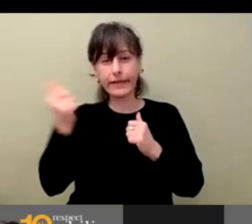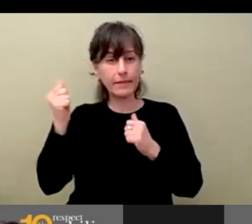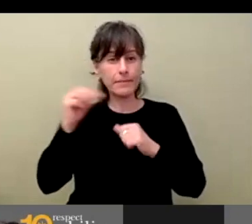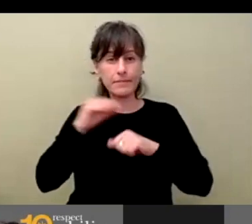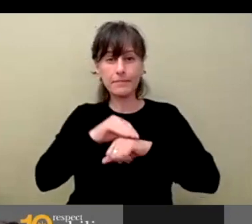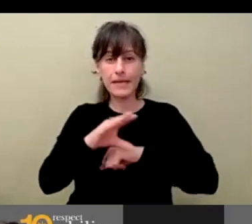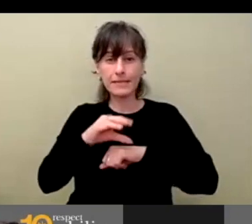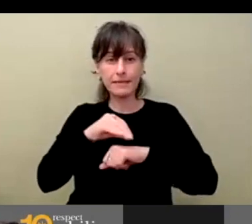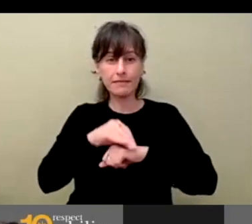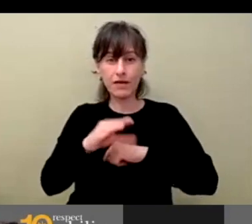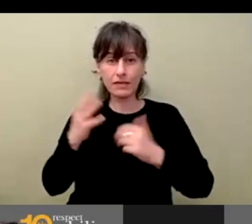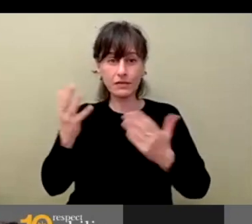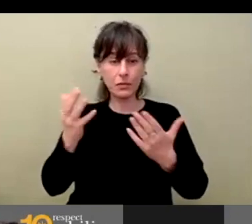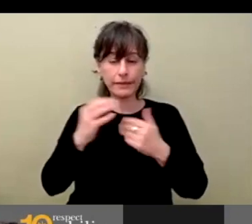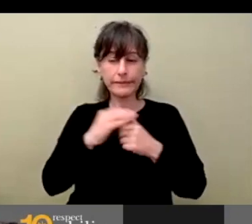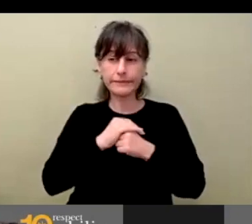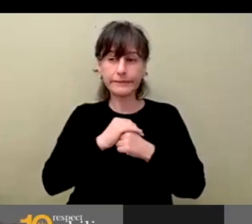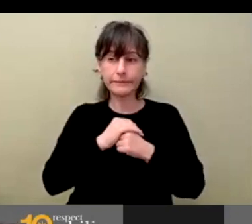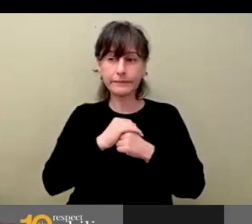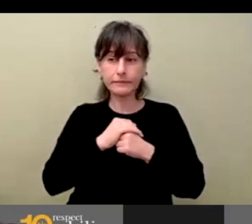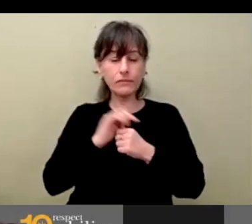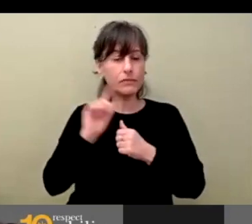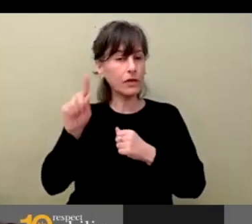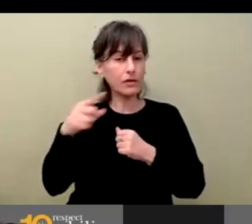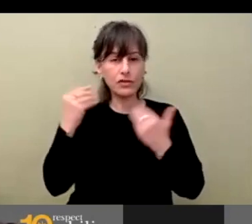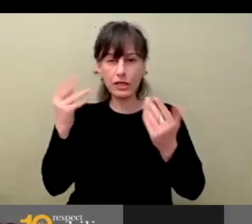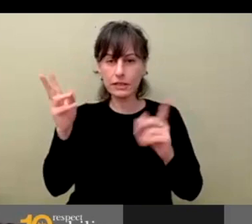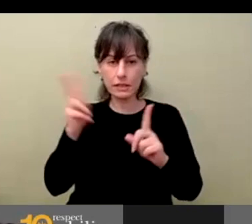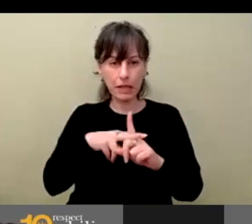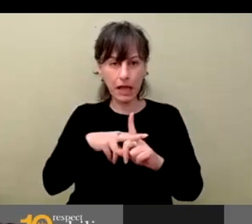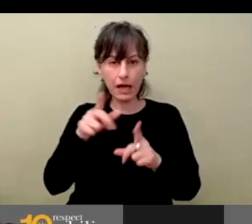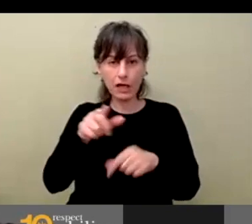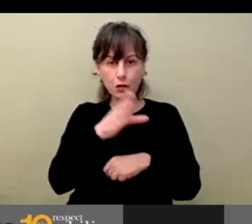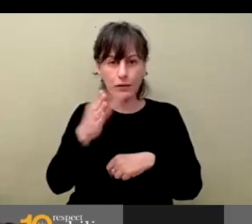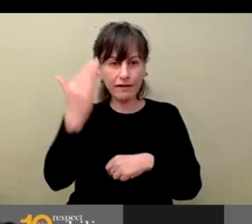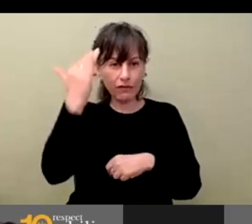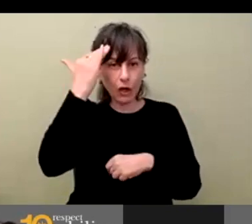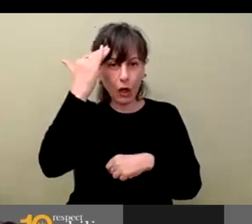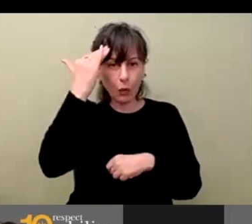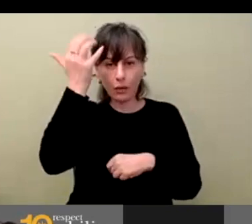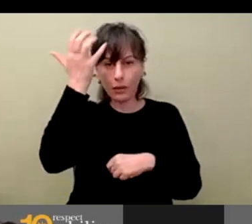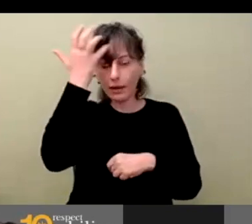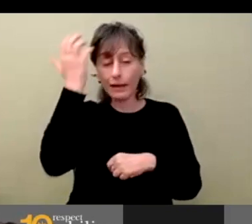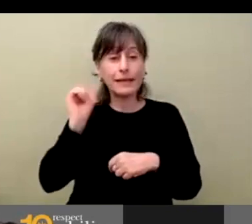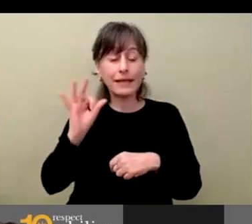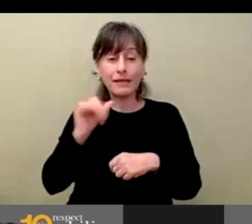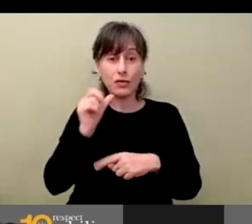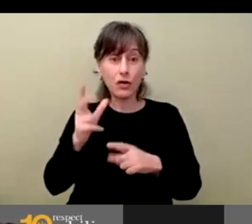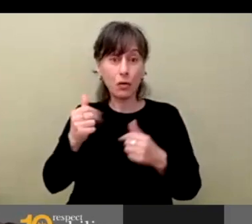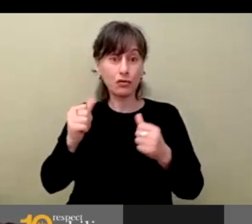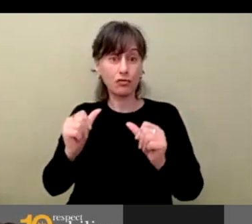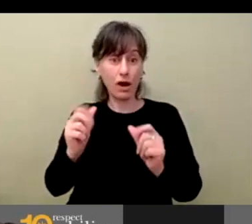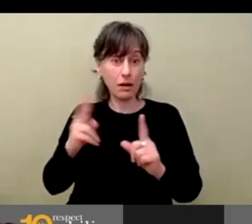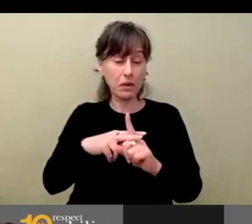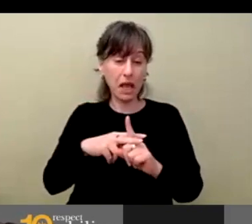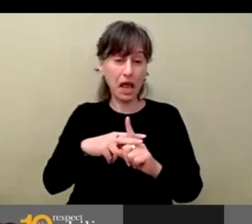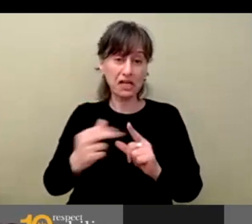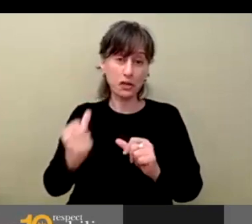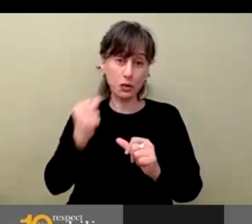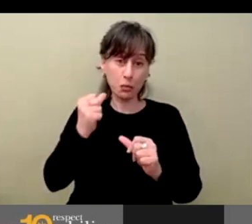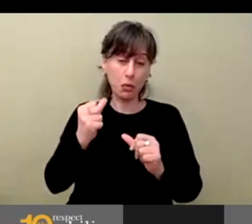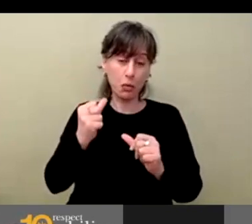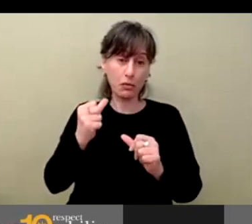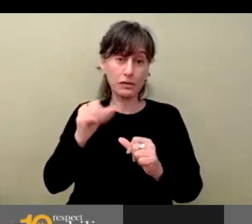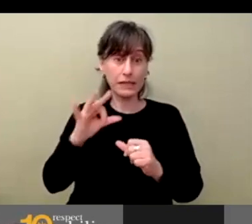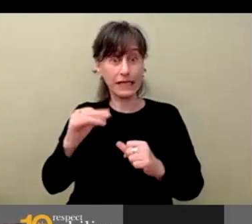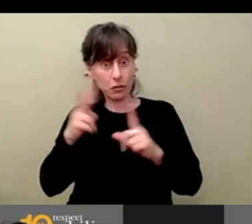would give would be just apply. You never know, right? If you don't apply, you won't get in. If you do apply, you might